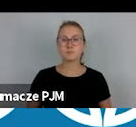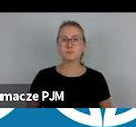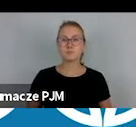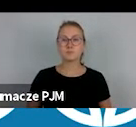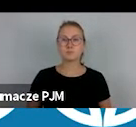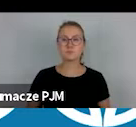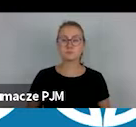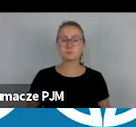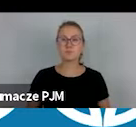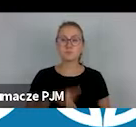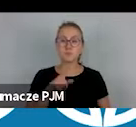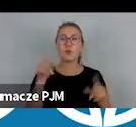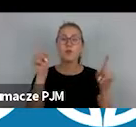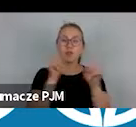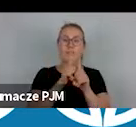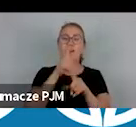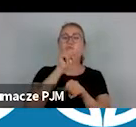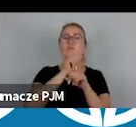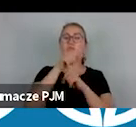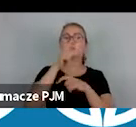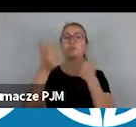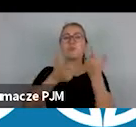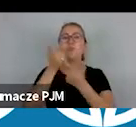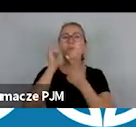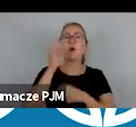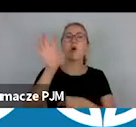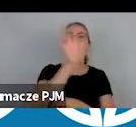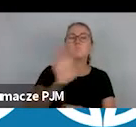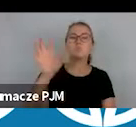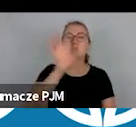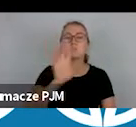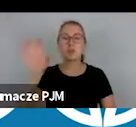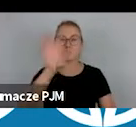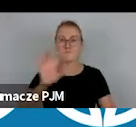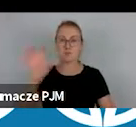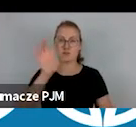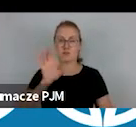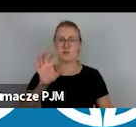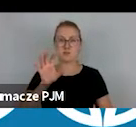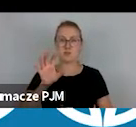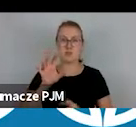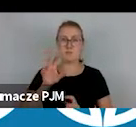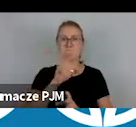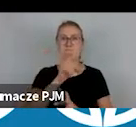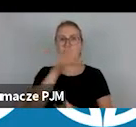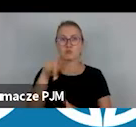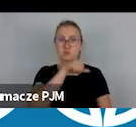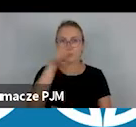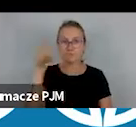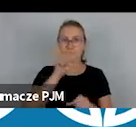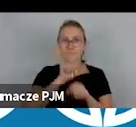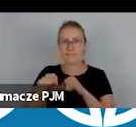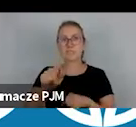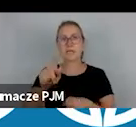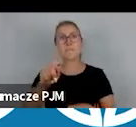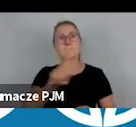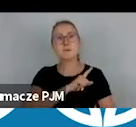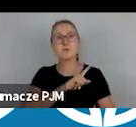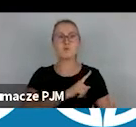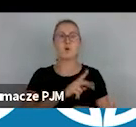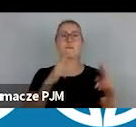is currently happening in a very accelerated fashion around Afghanistan. Our colleagues in